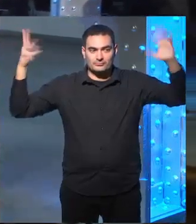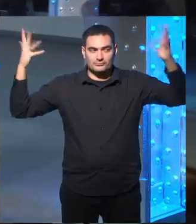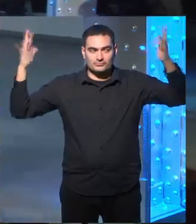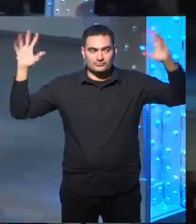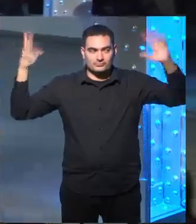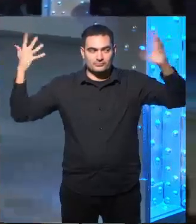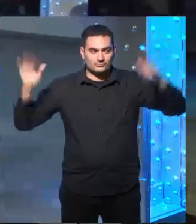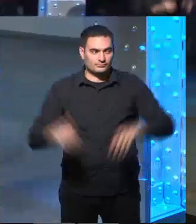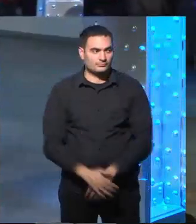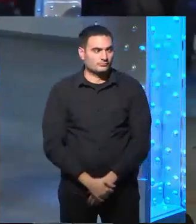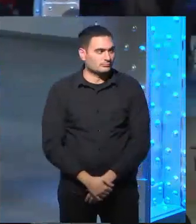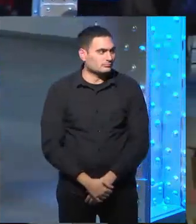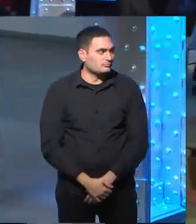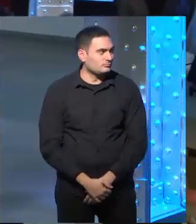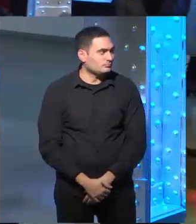today.